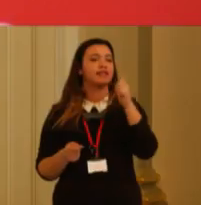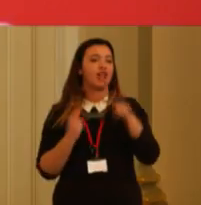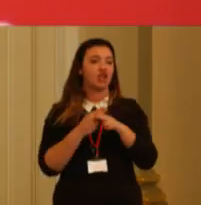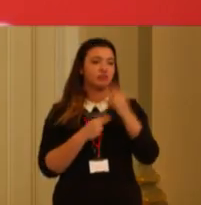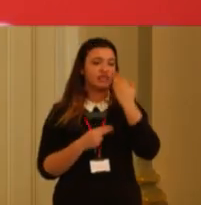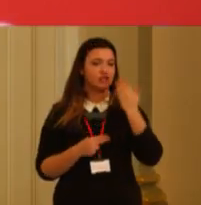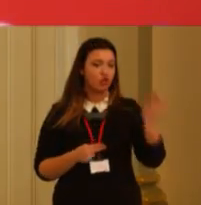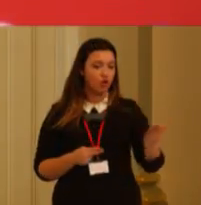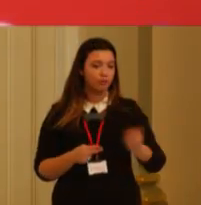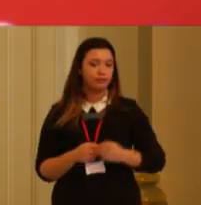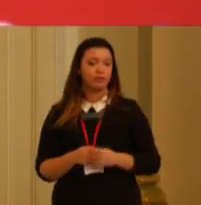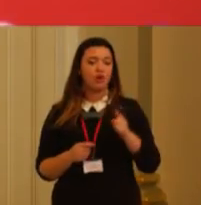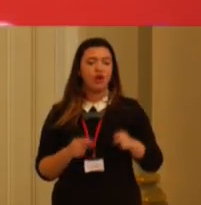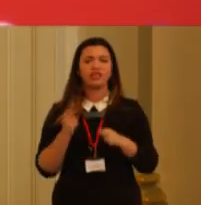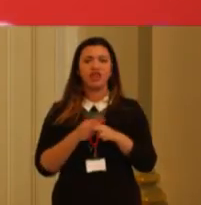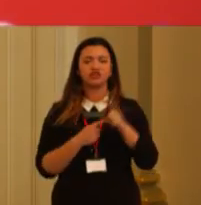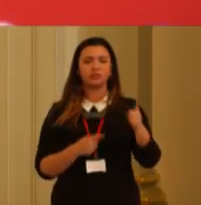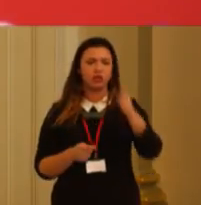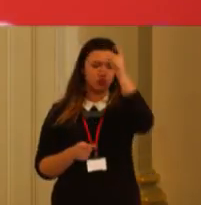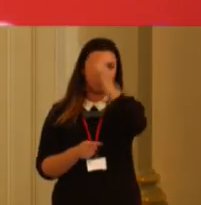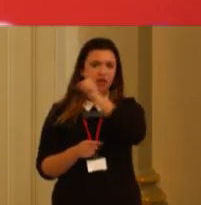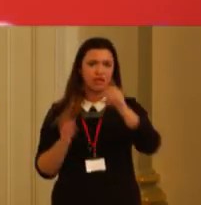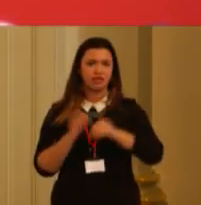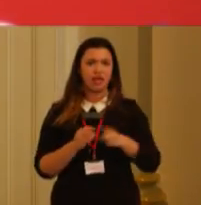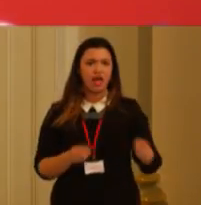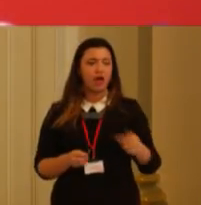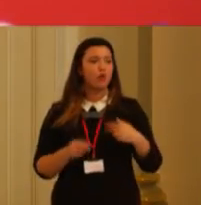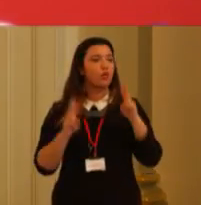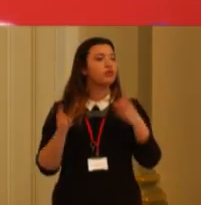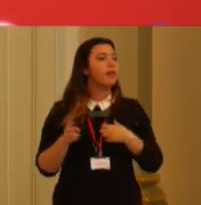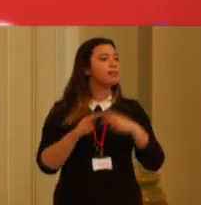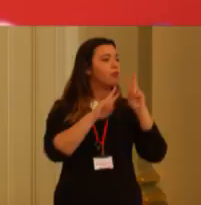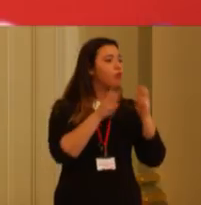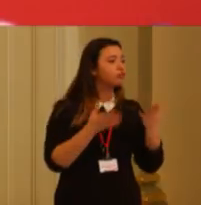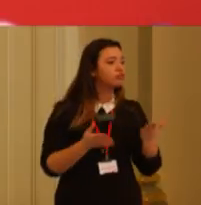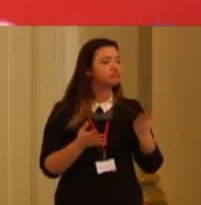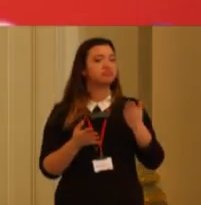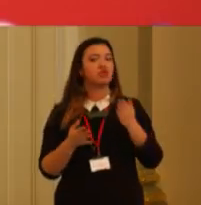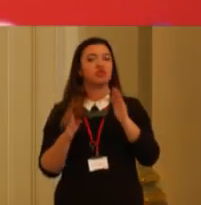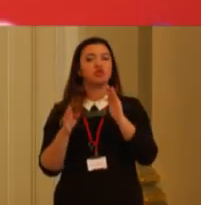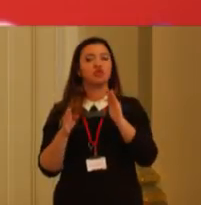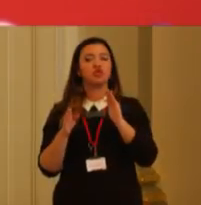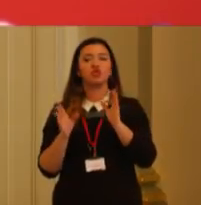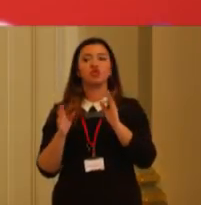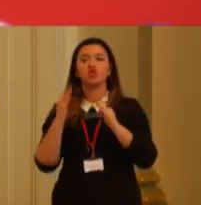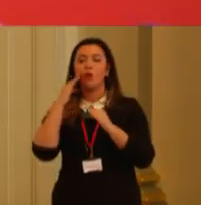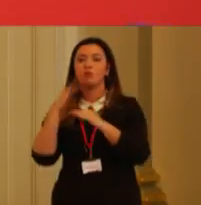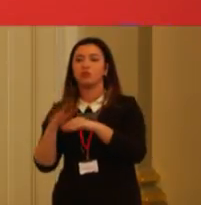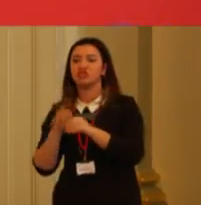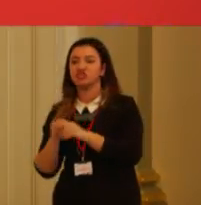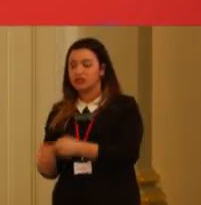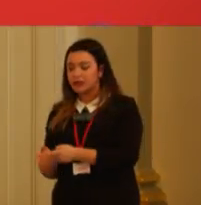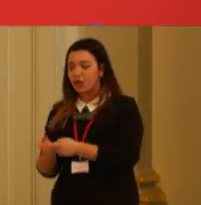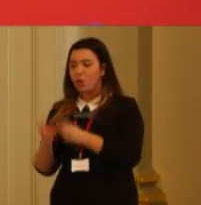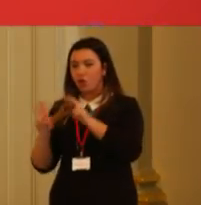a significant female experience we are witnessing there. Turkish problems in